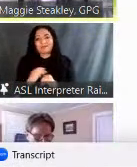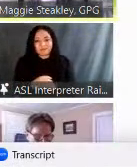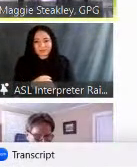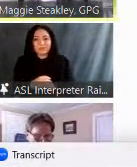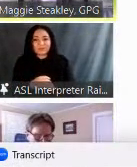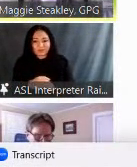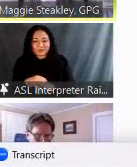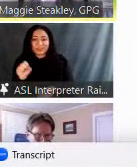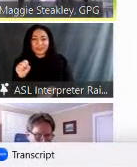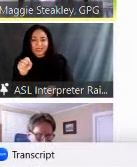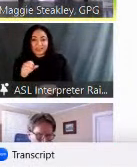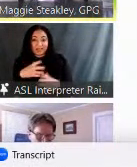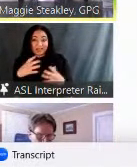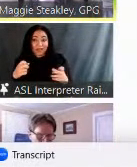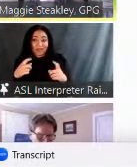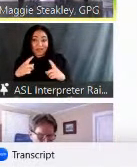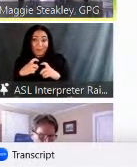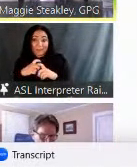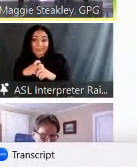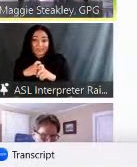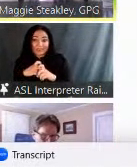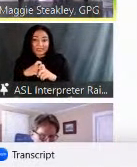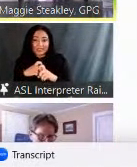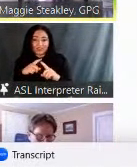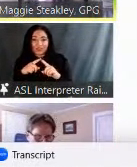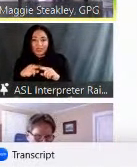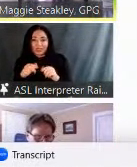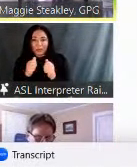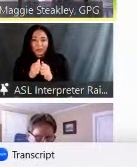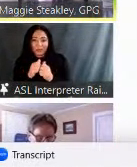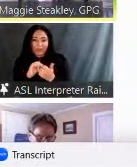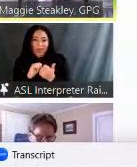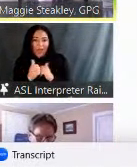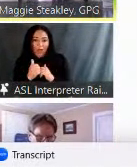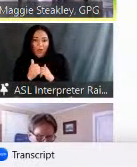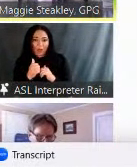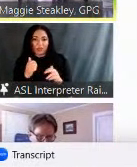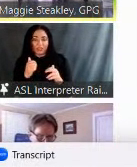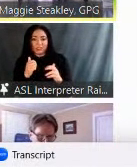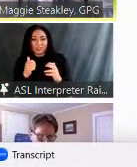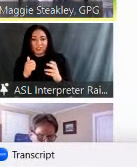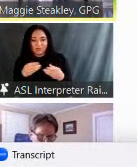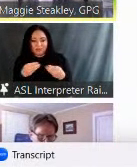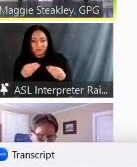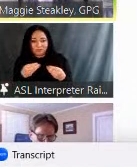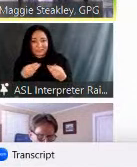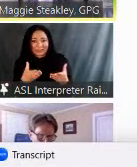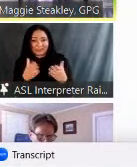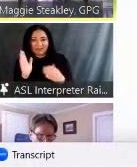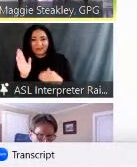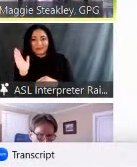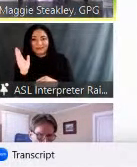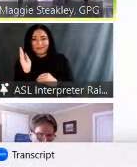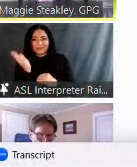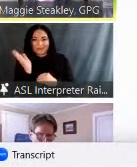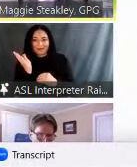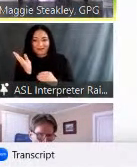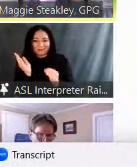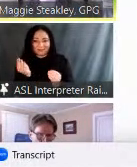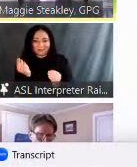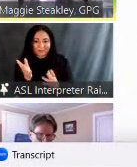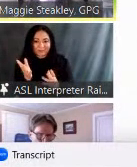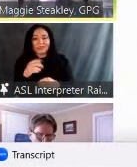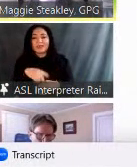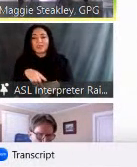and lots of complexities in terms of what we're looking at and how we're presenting the data. So appreciate these clarifications coming up